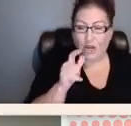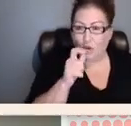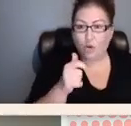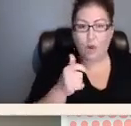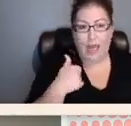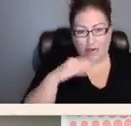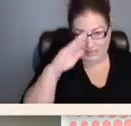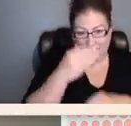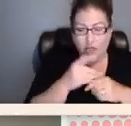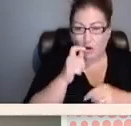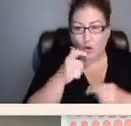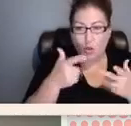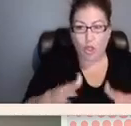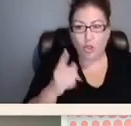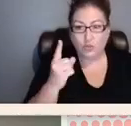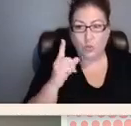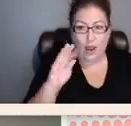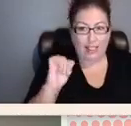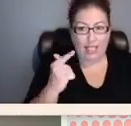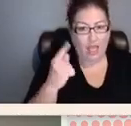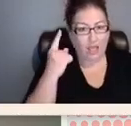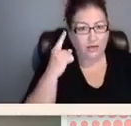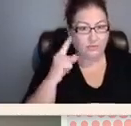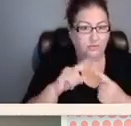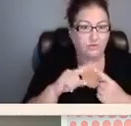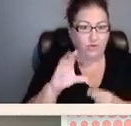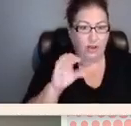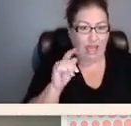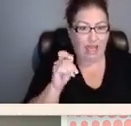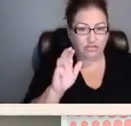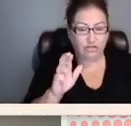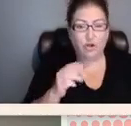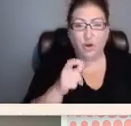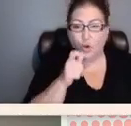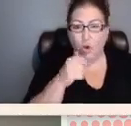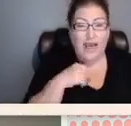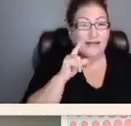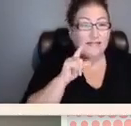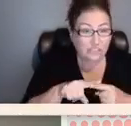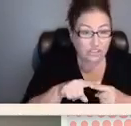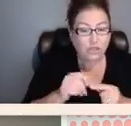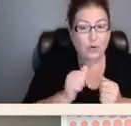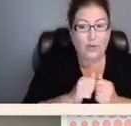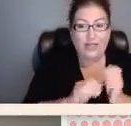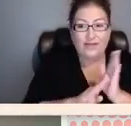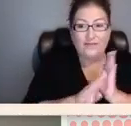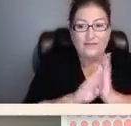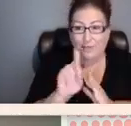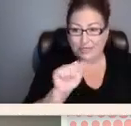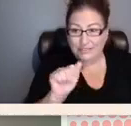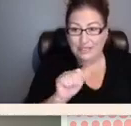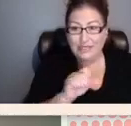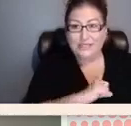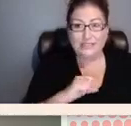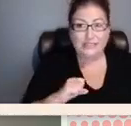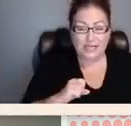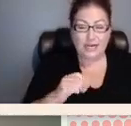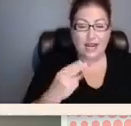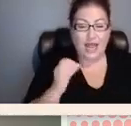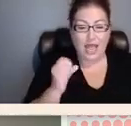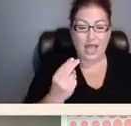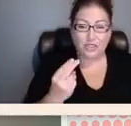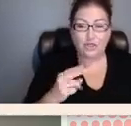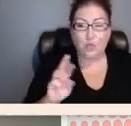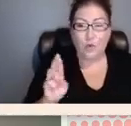leg to cancer, who had a sister with a developmental disability. Senator Orrin Hatch, Republican from